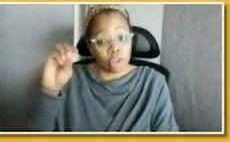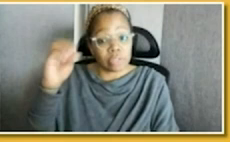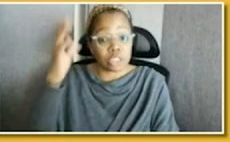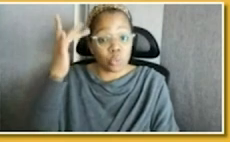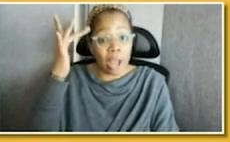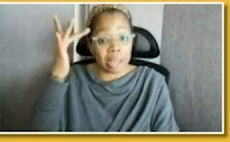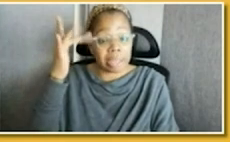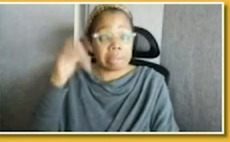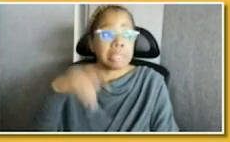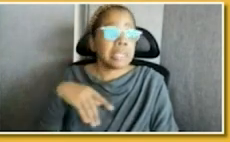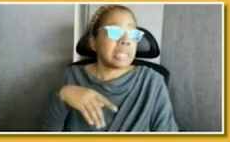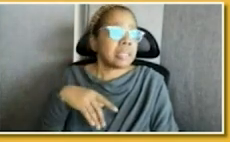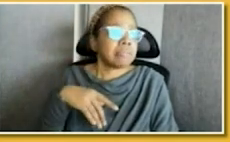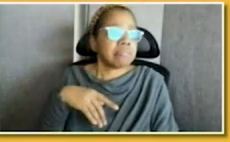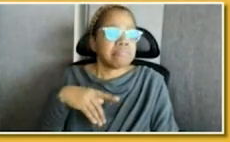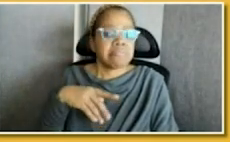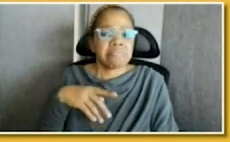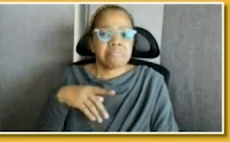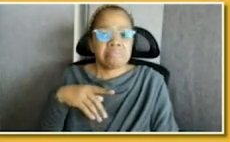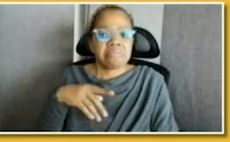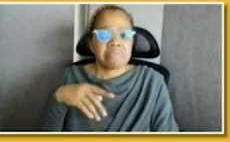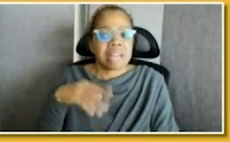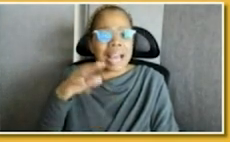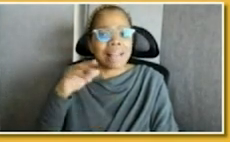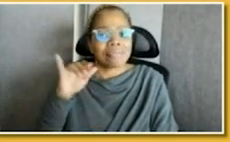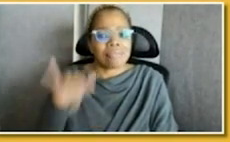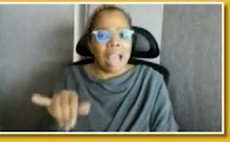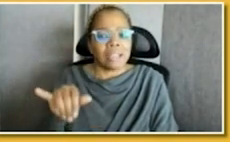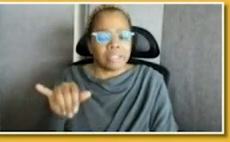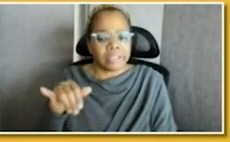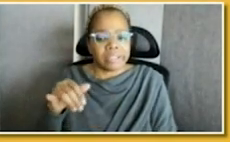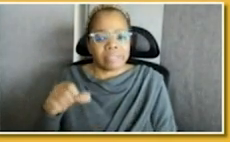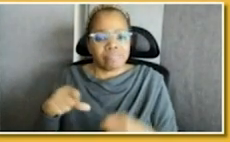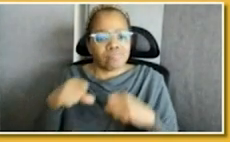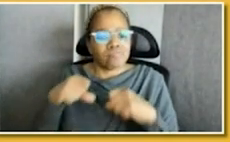it provides a really secure life for your family.